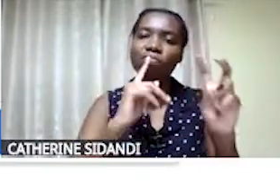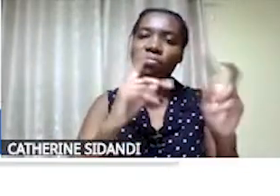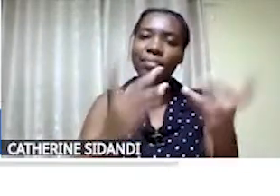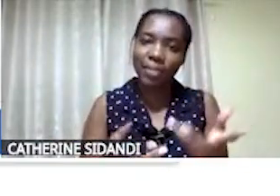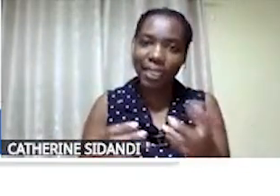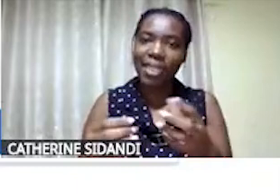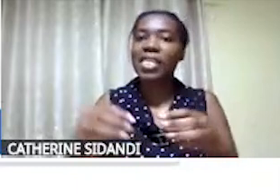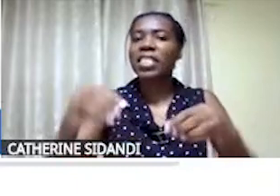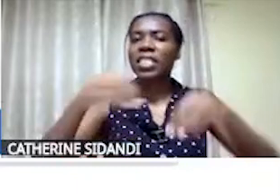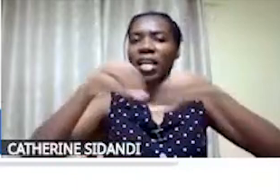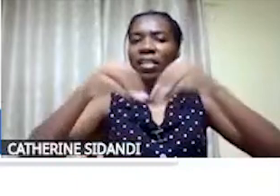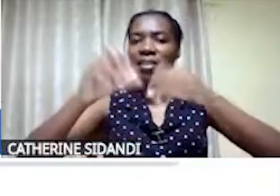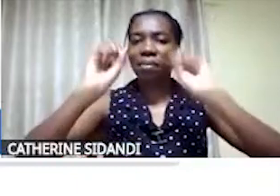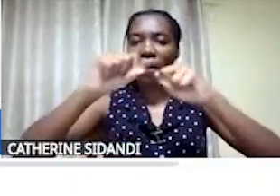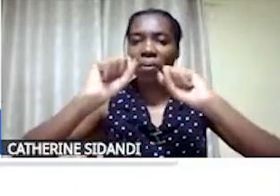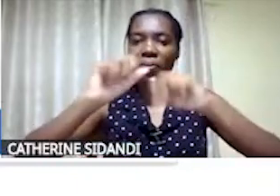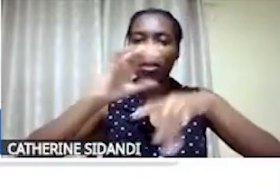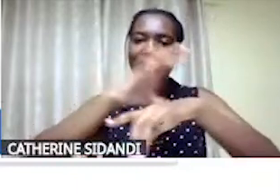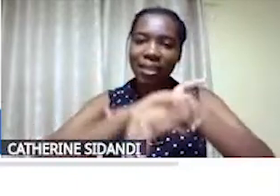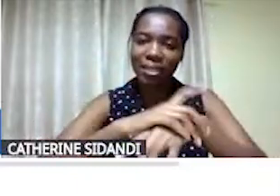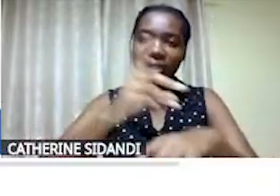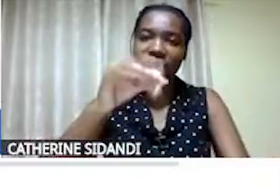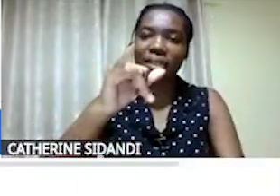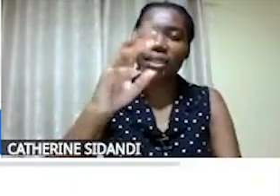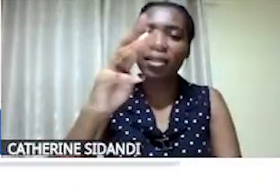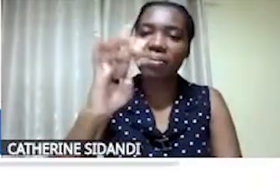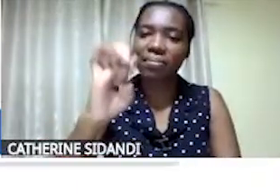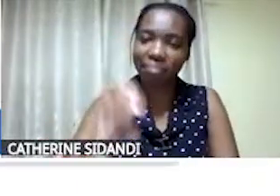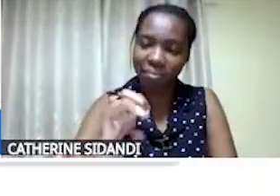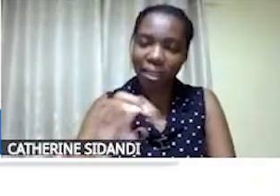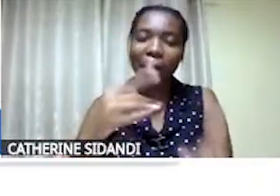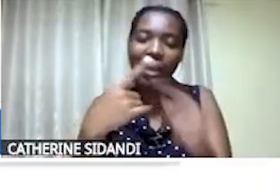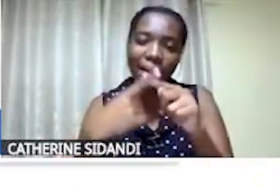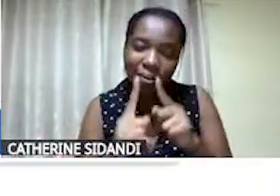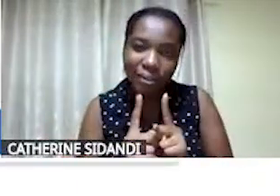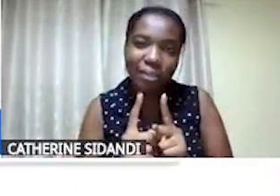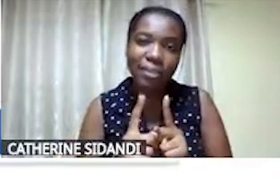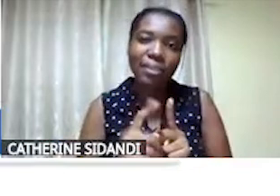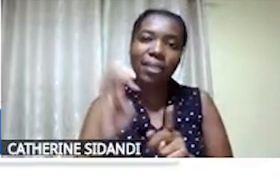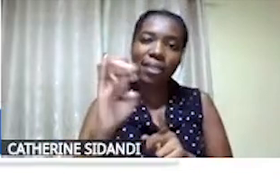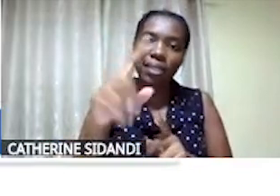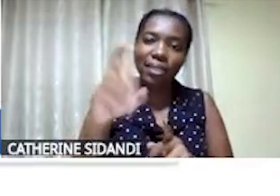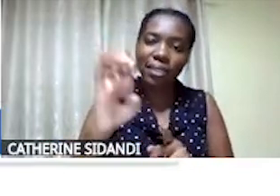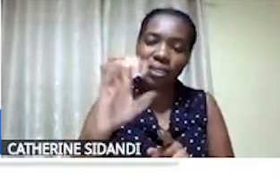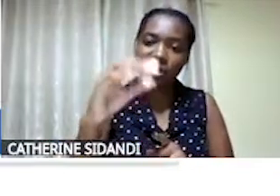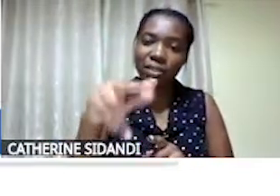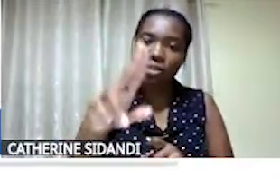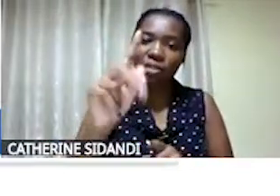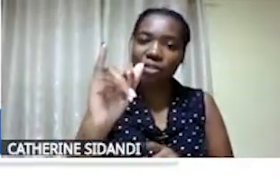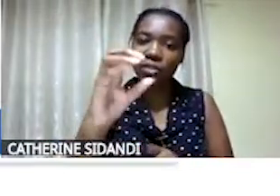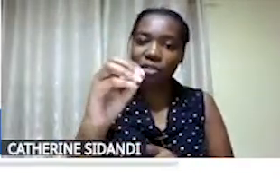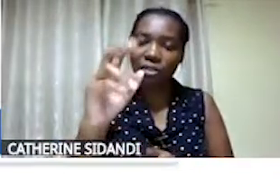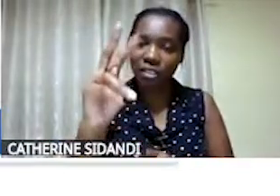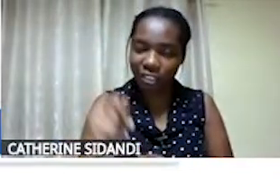be found a dime a dozen, but execution is the king. Why do you think